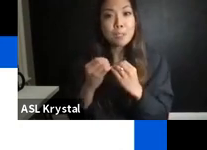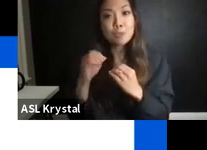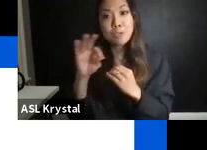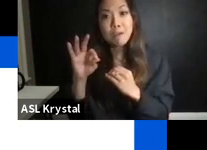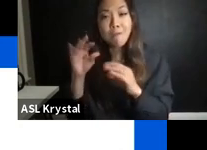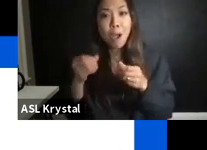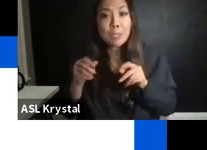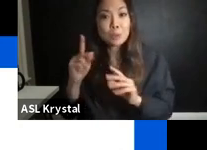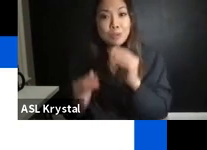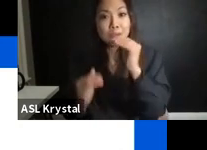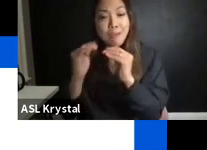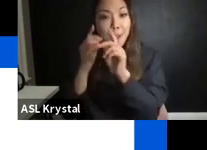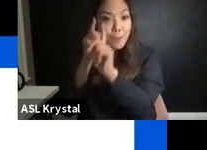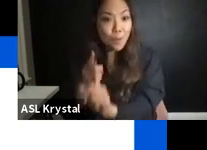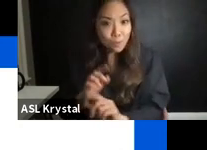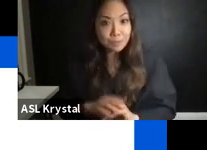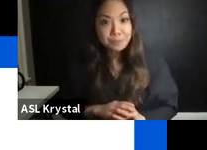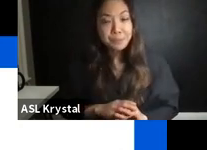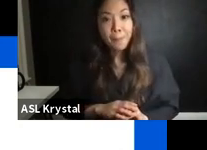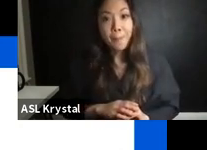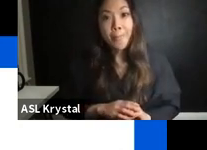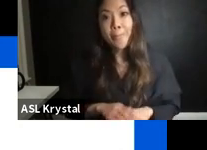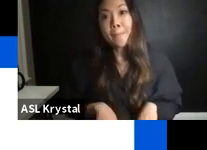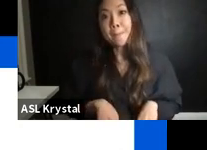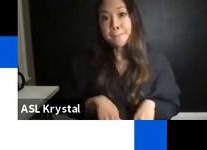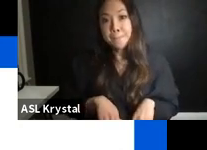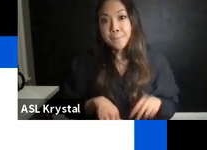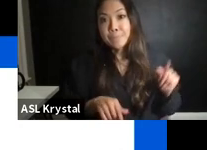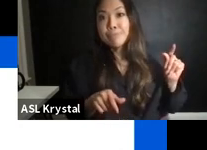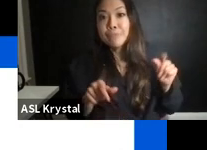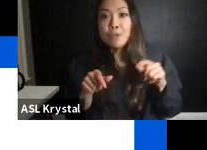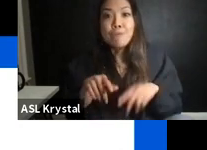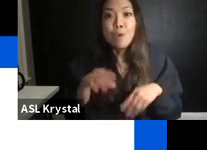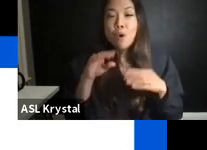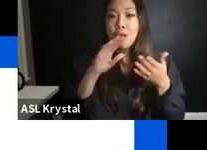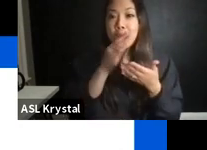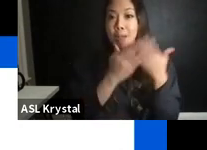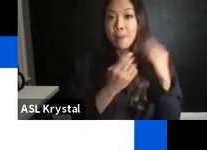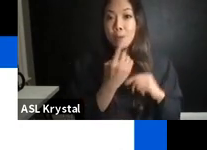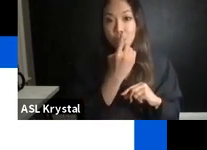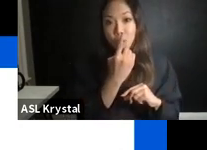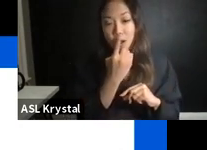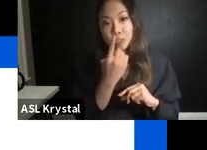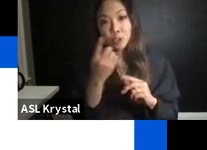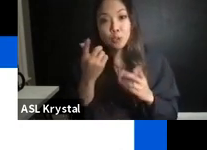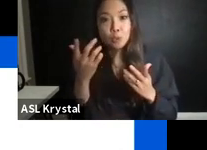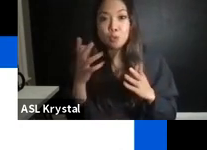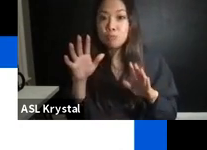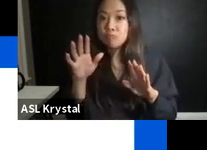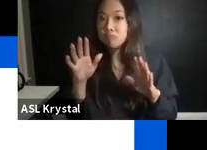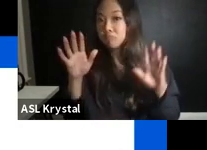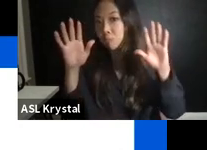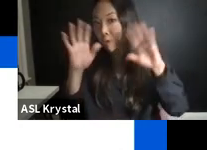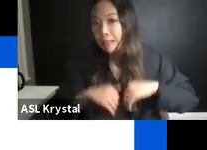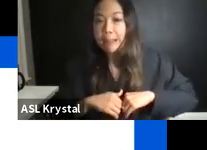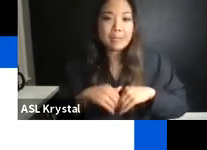for example the goals and key commitment one eliminate opportunity and achievement gaps are priority goals and they